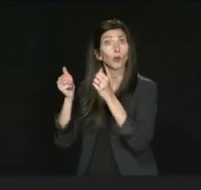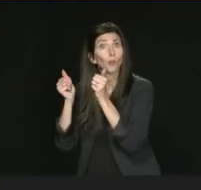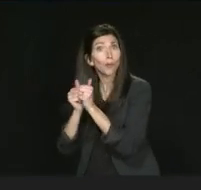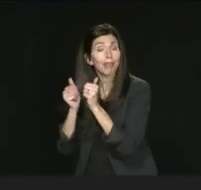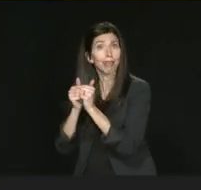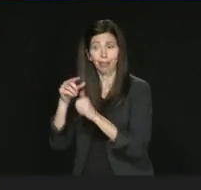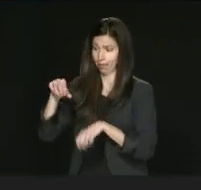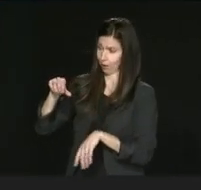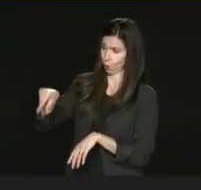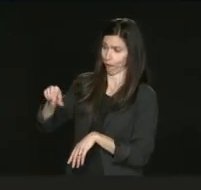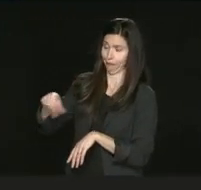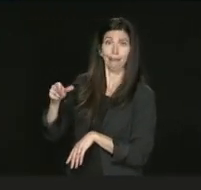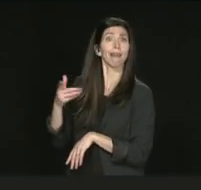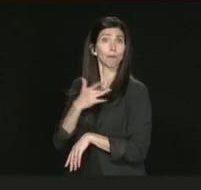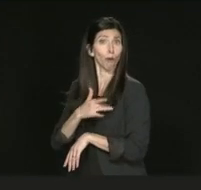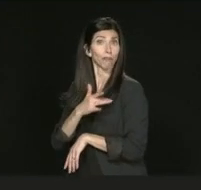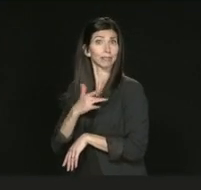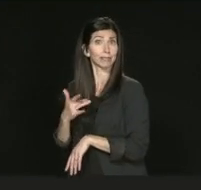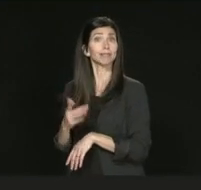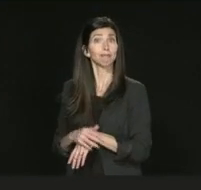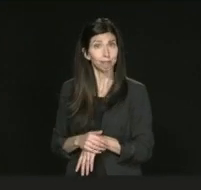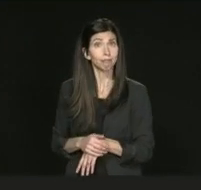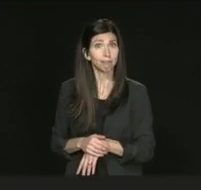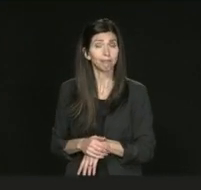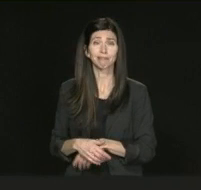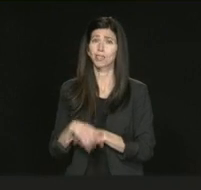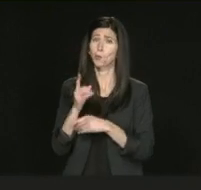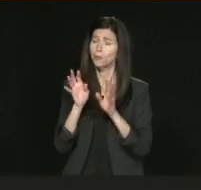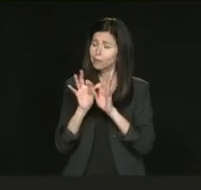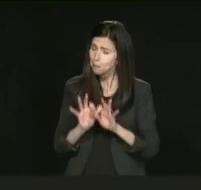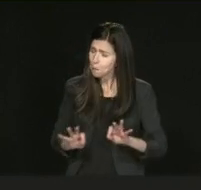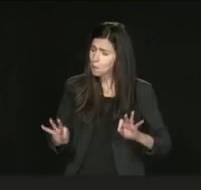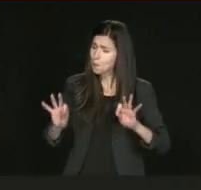extremely important issues that the Quebec government